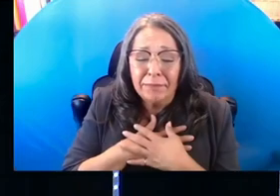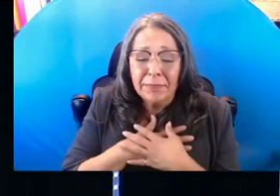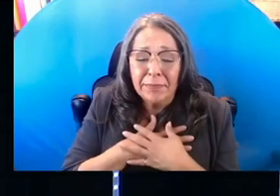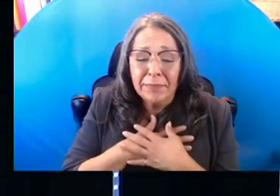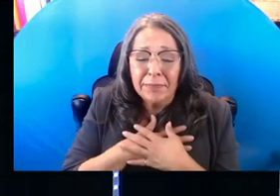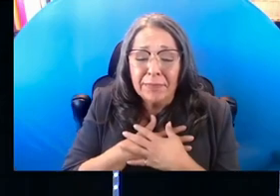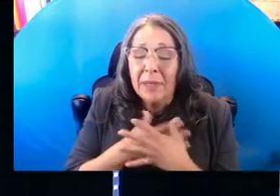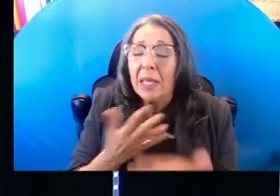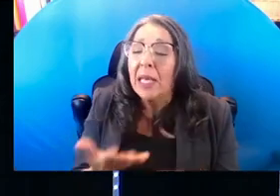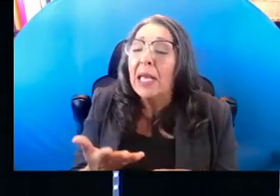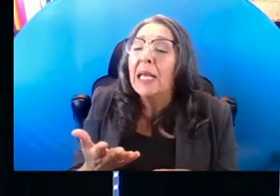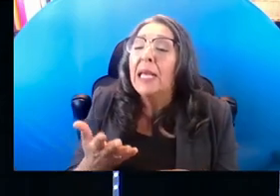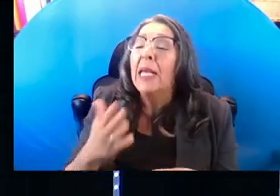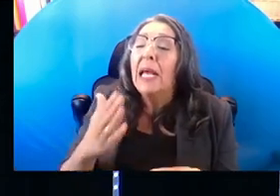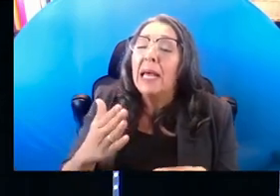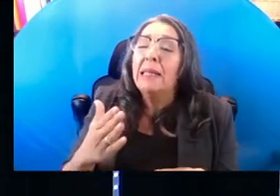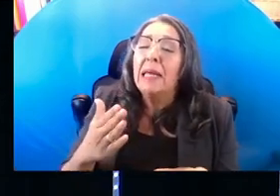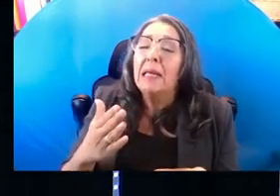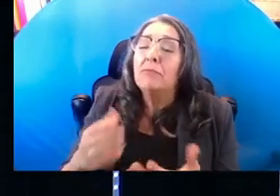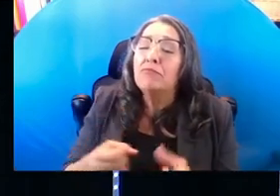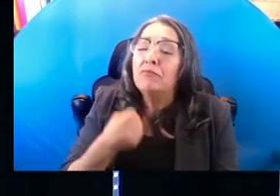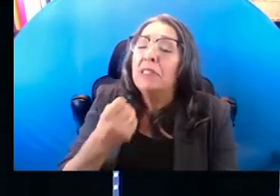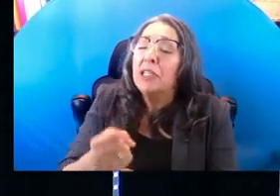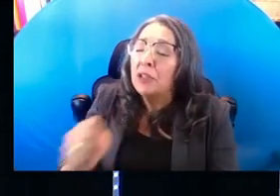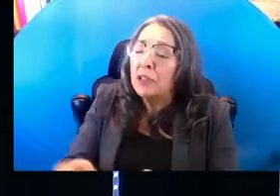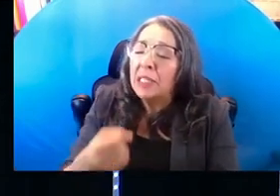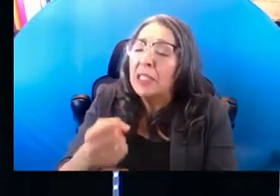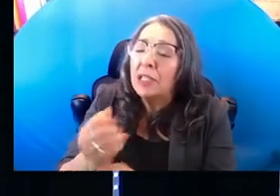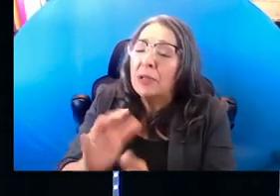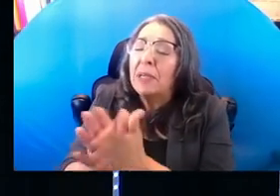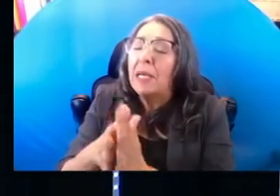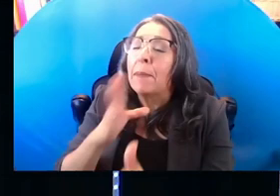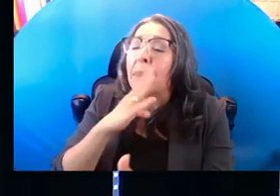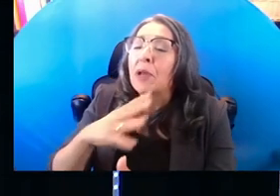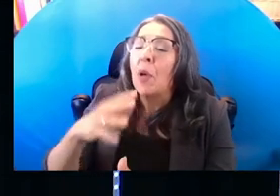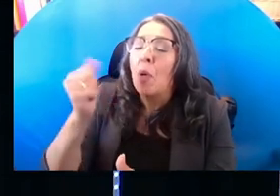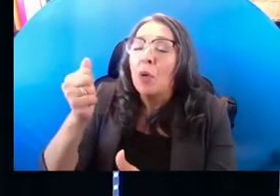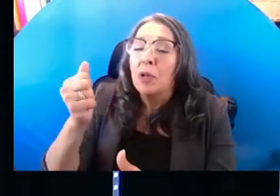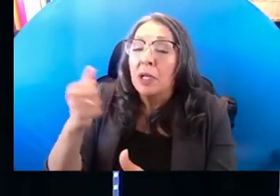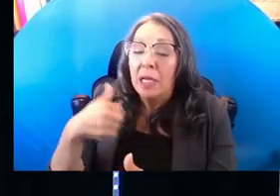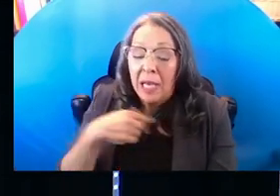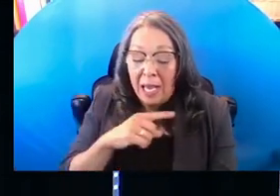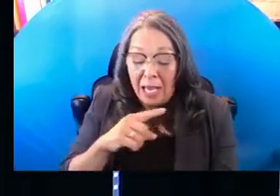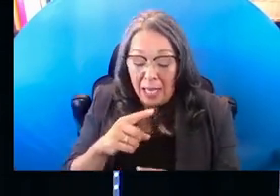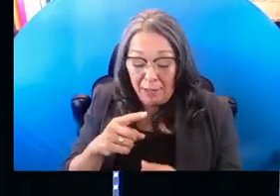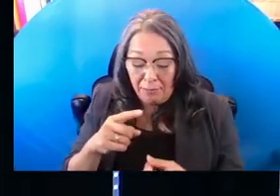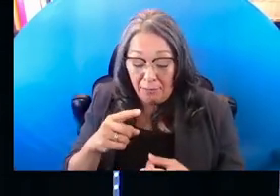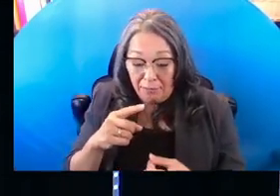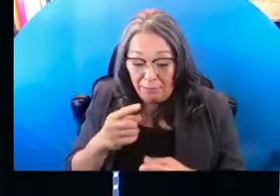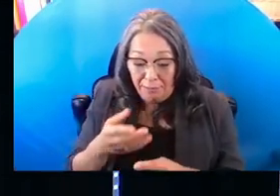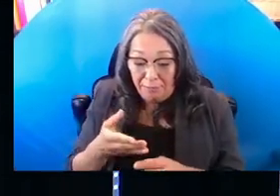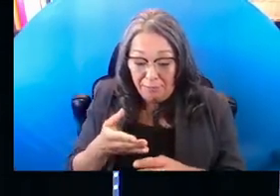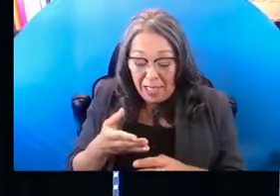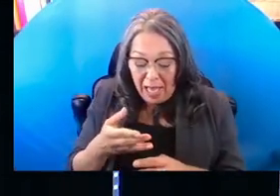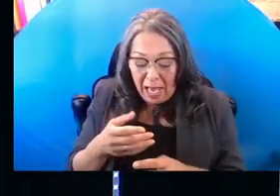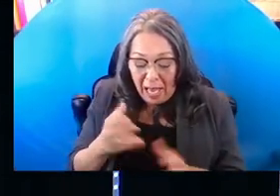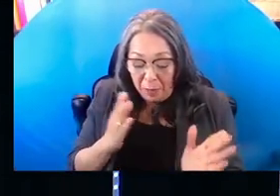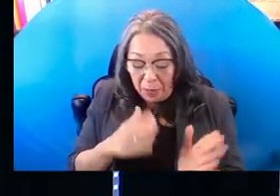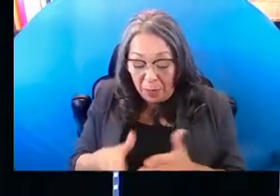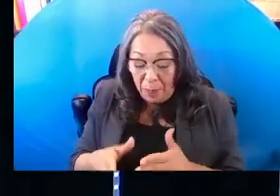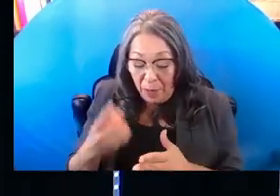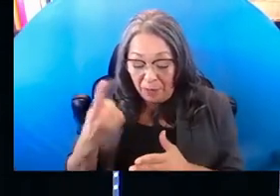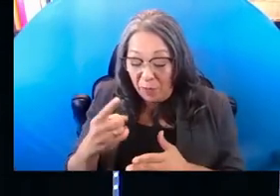And as I got older, and as I was getting ready for this message, truthfully, I was able to look back on that and to see that time, that night